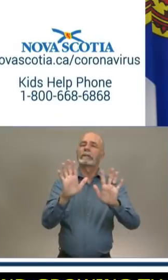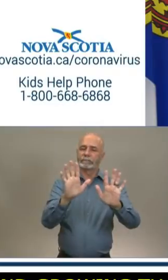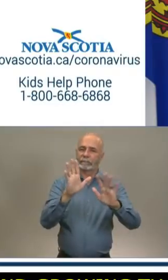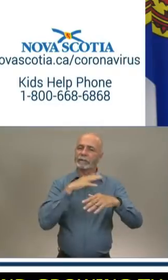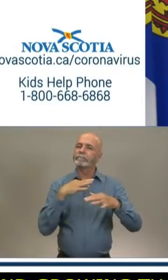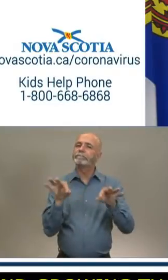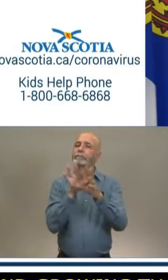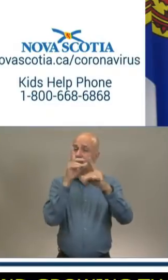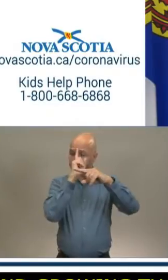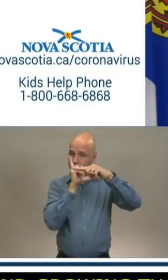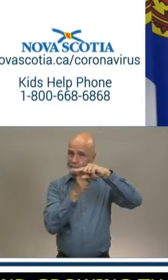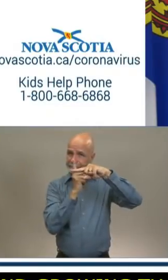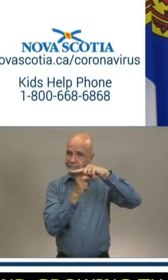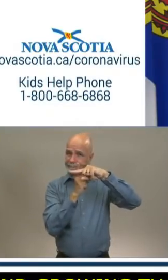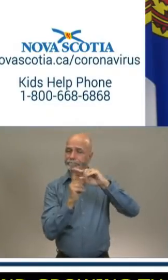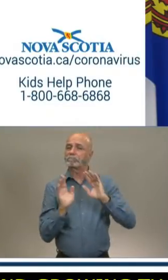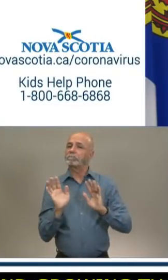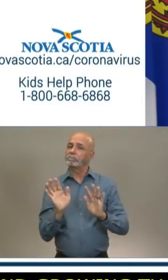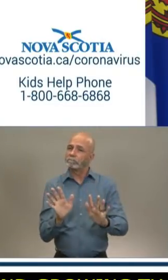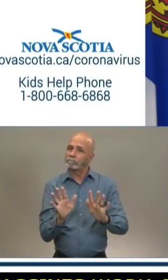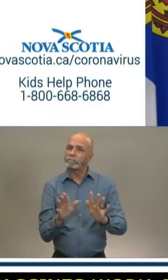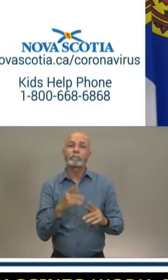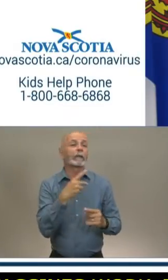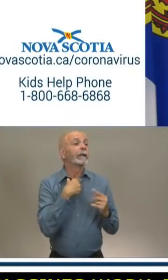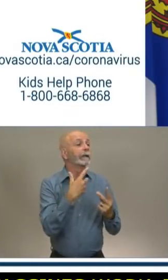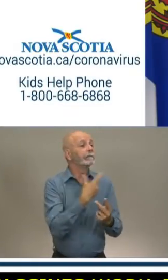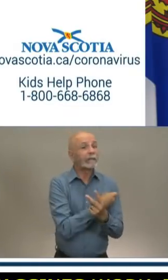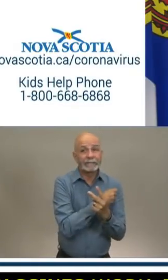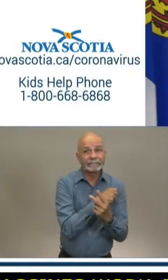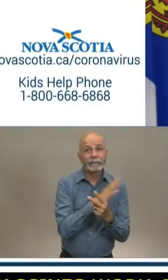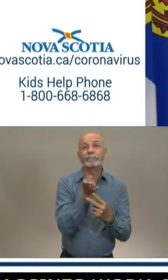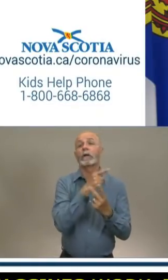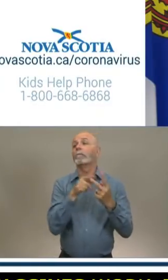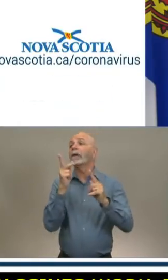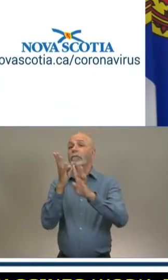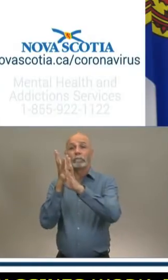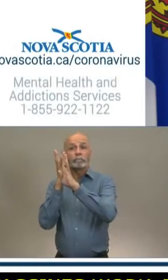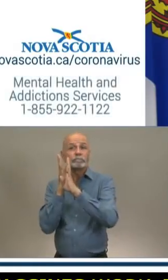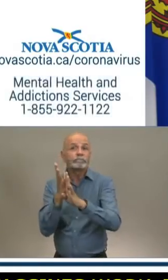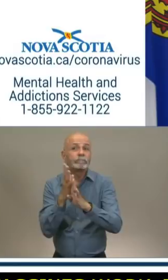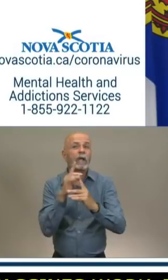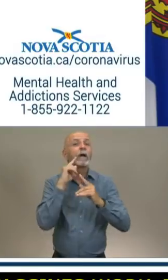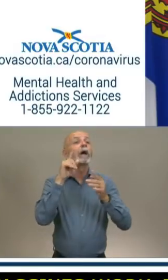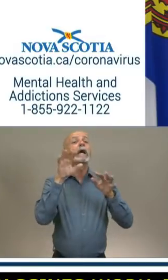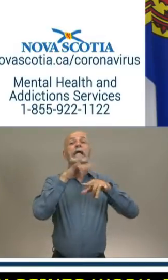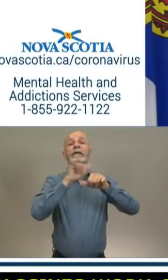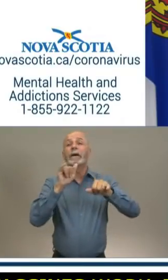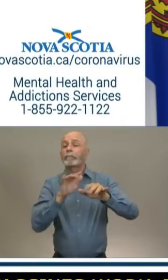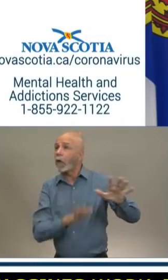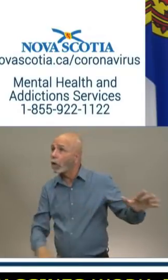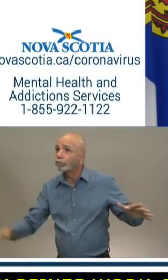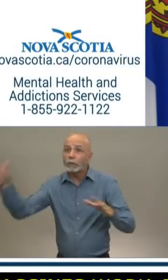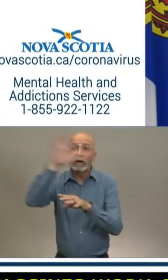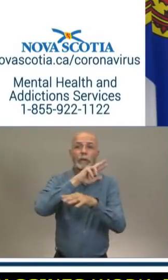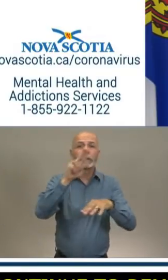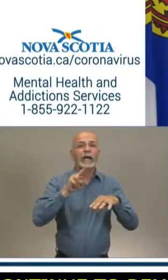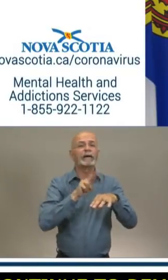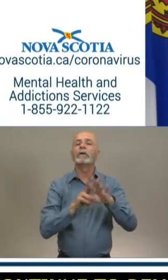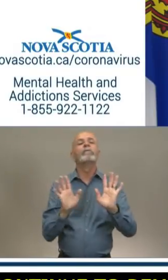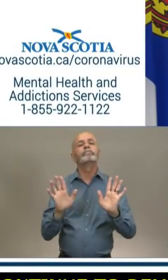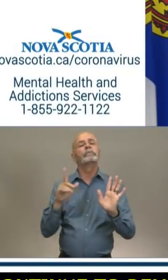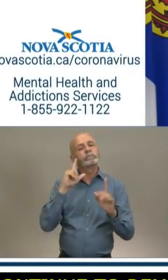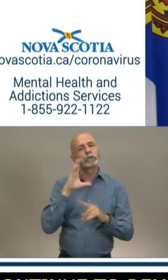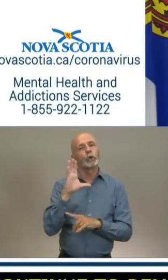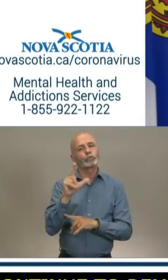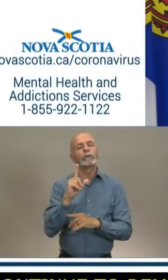our leading vaccine uptake in nationally, I think that we're in really good shape, and I'm optimistic that we'll get through